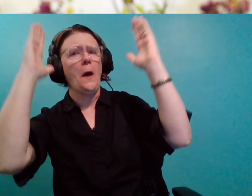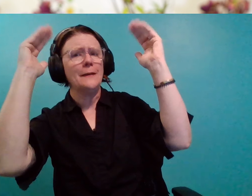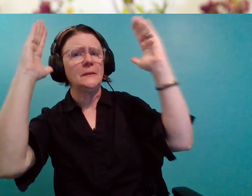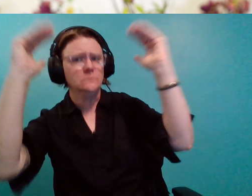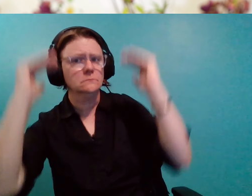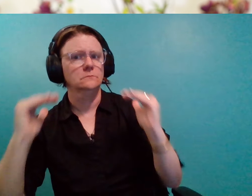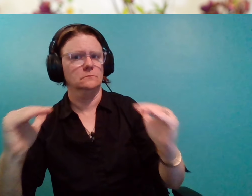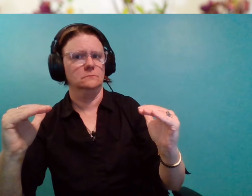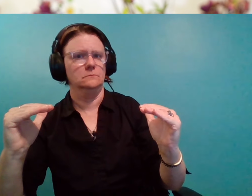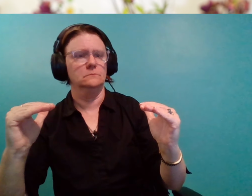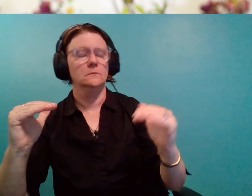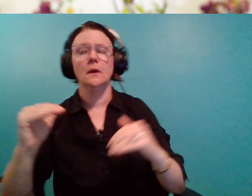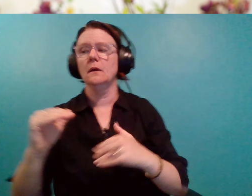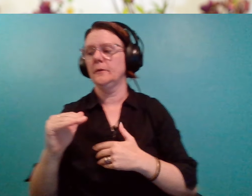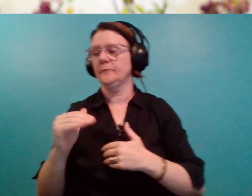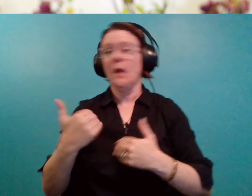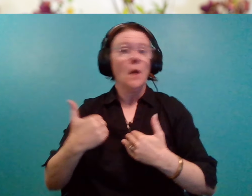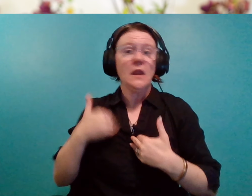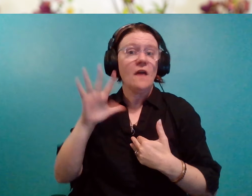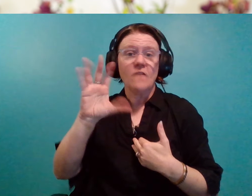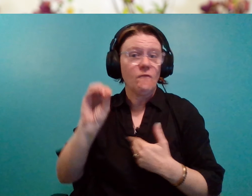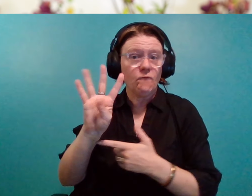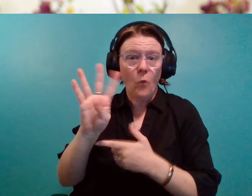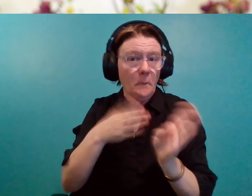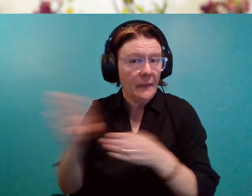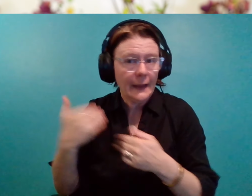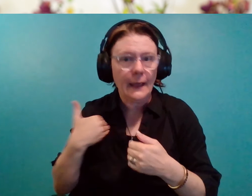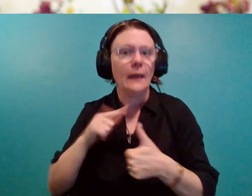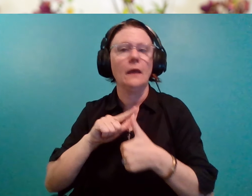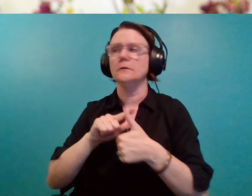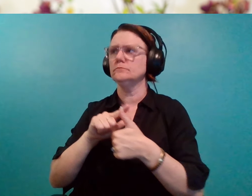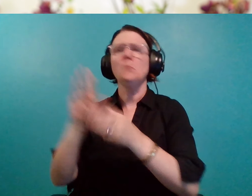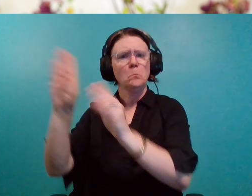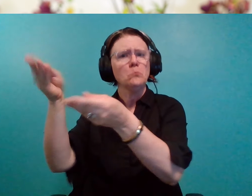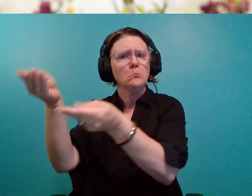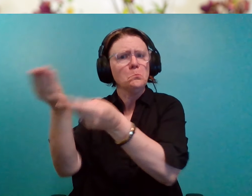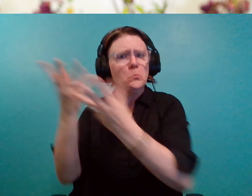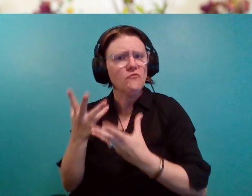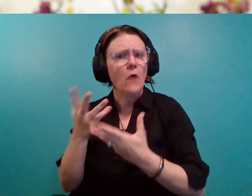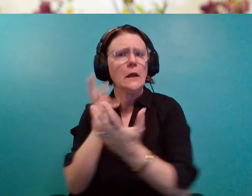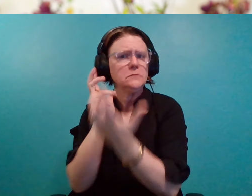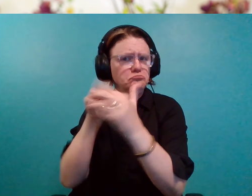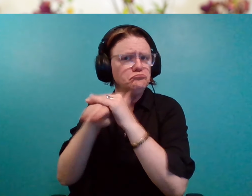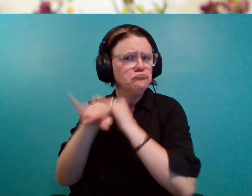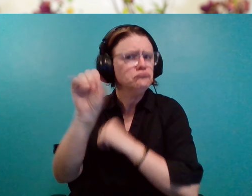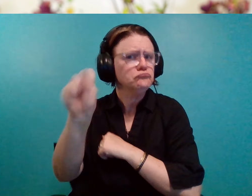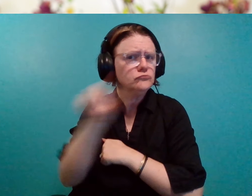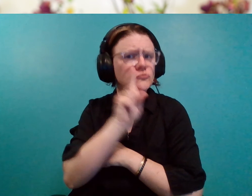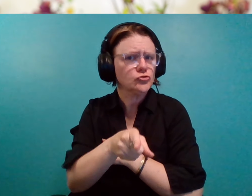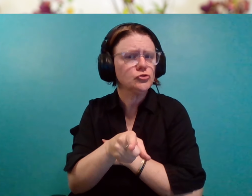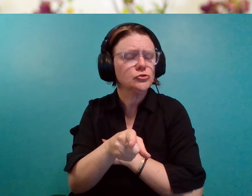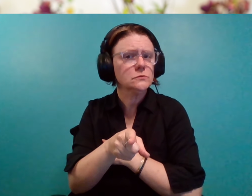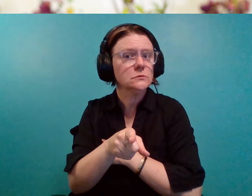expectations. And I had a 504 plan, and I had accommodations that were provided